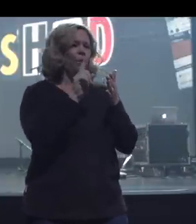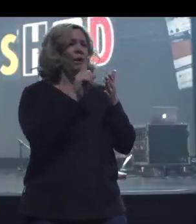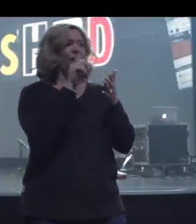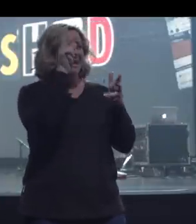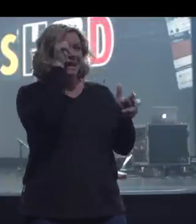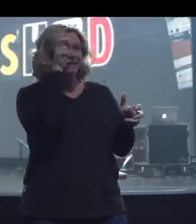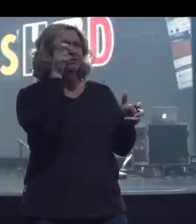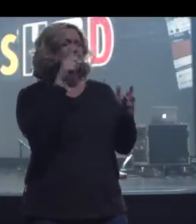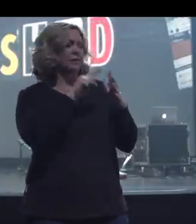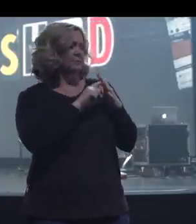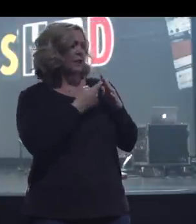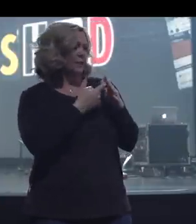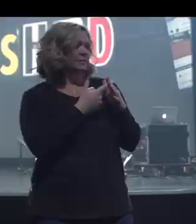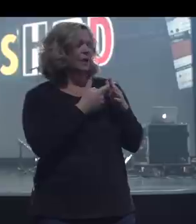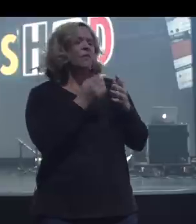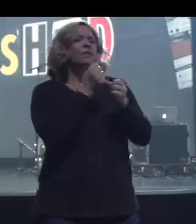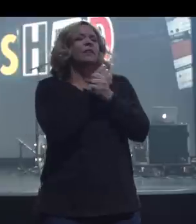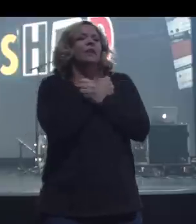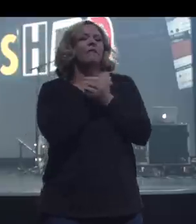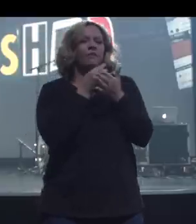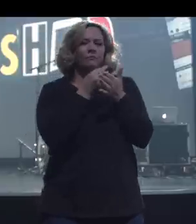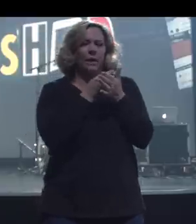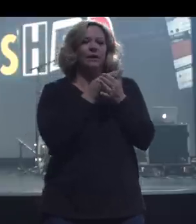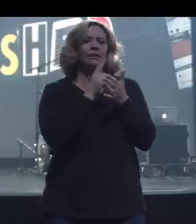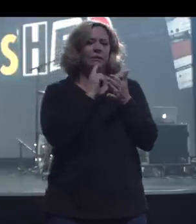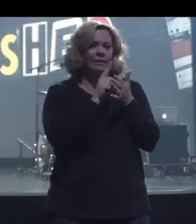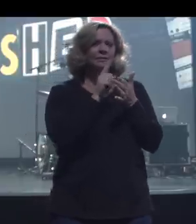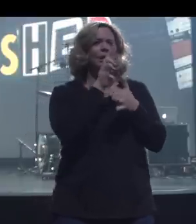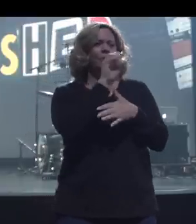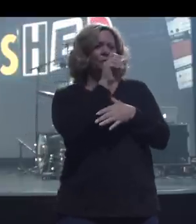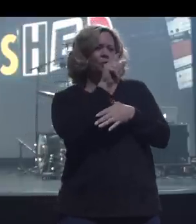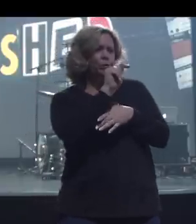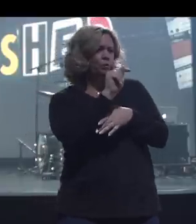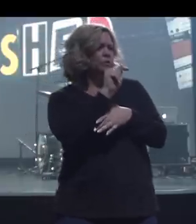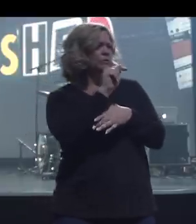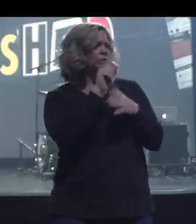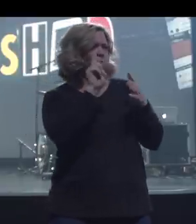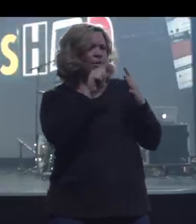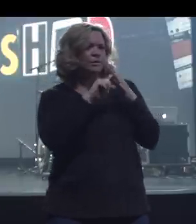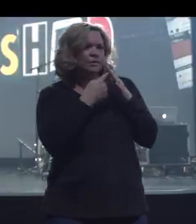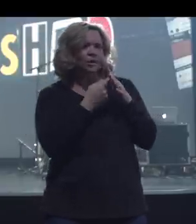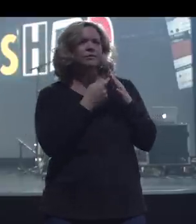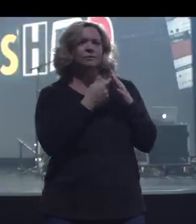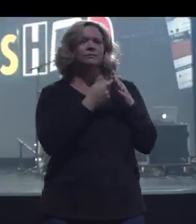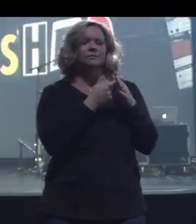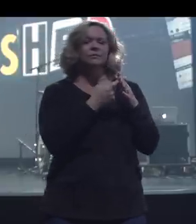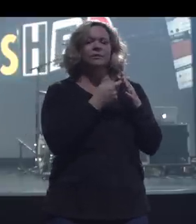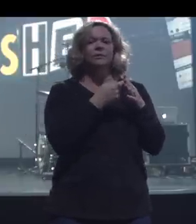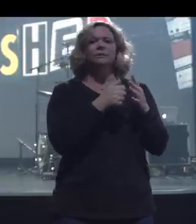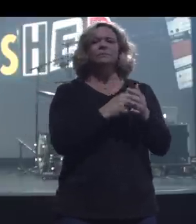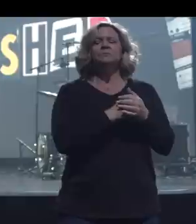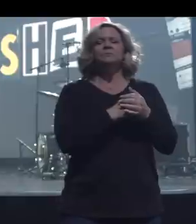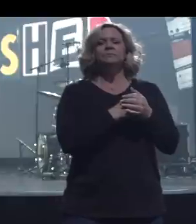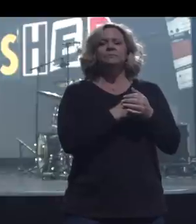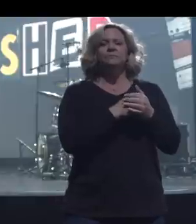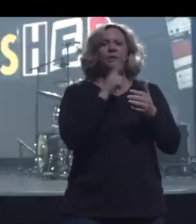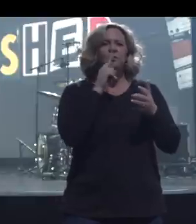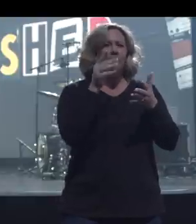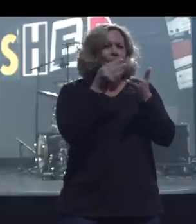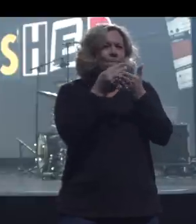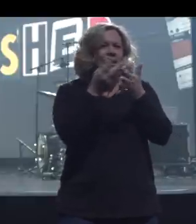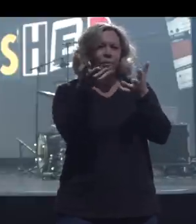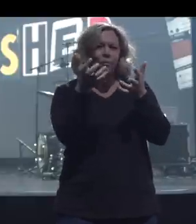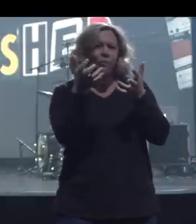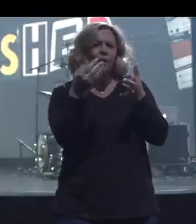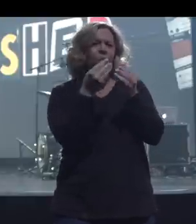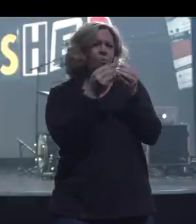Not money, the love of money is the root of all kinds of evil. And some people eager for money are more and more and more all the time,